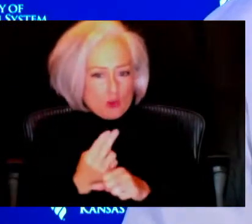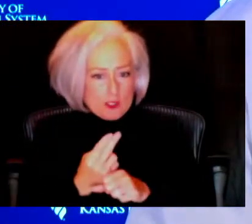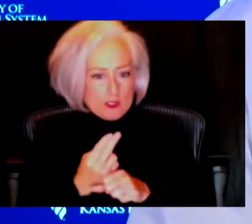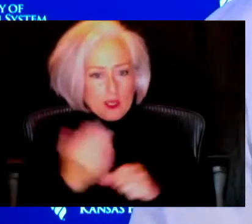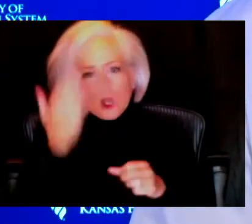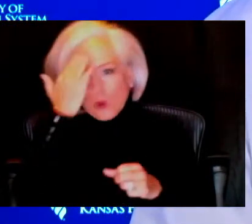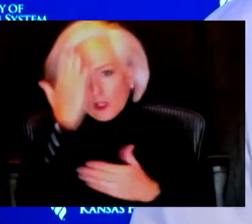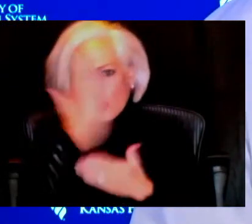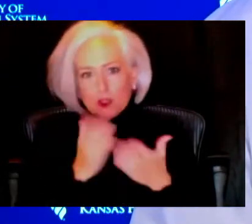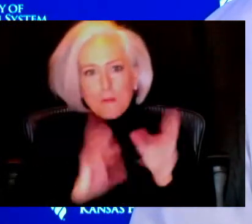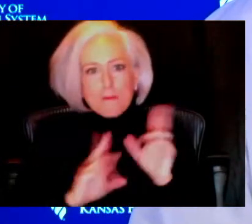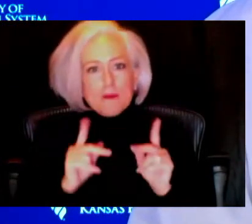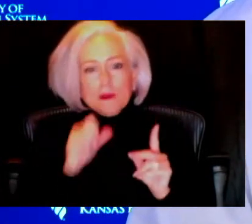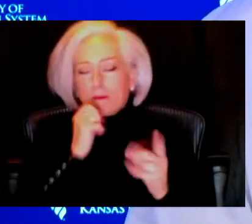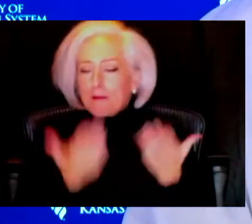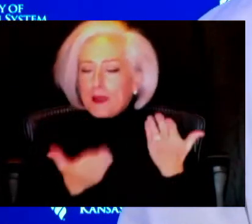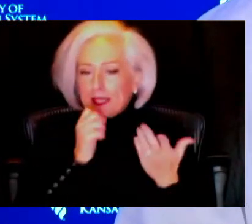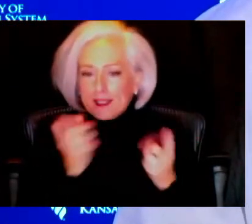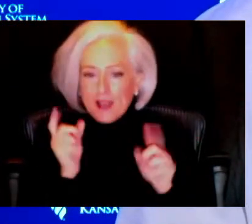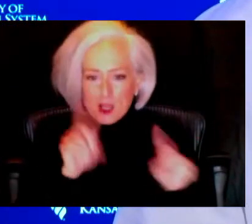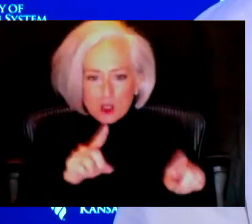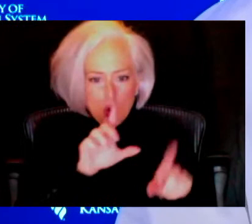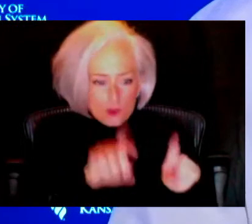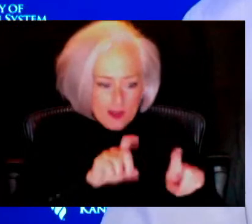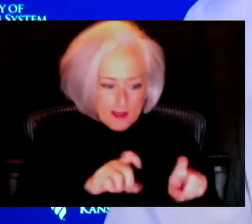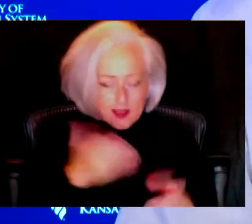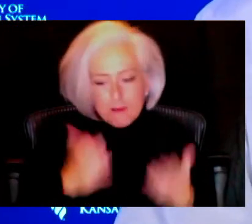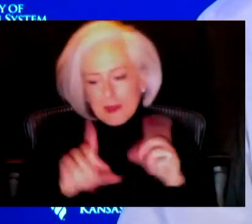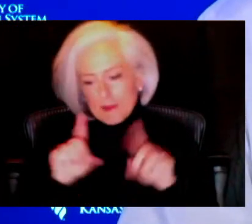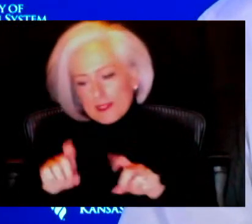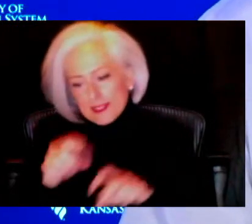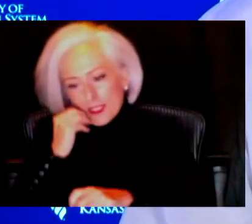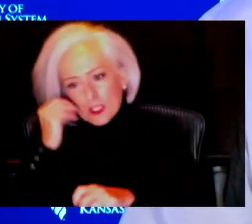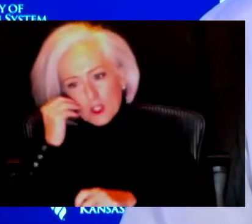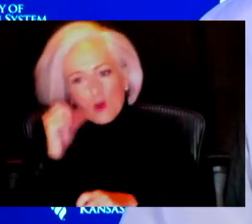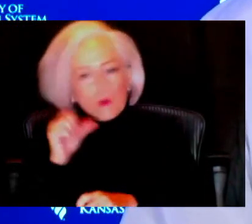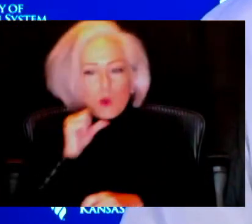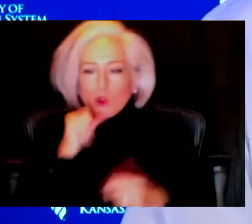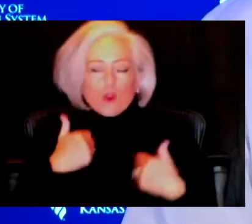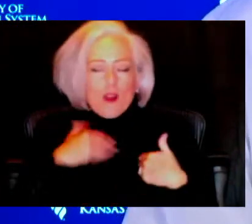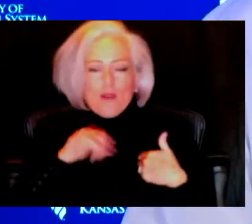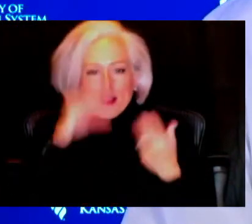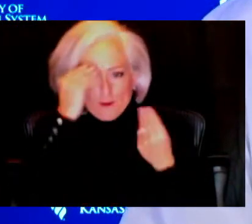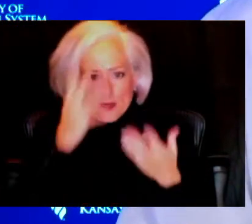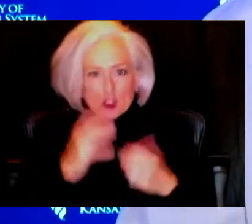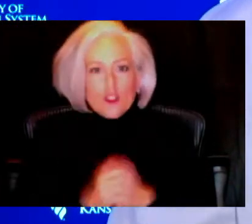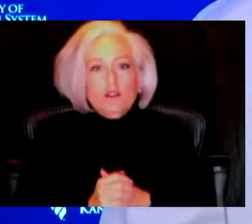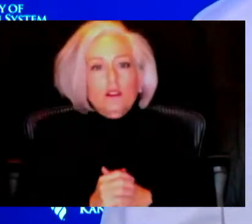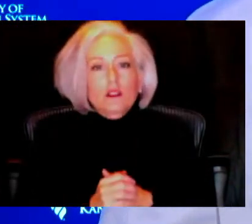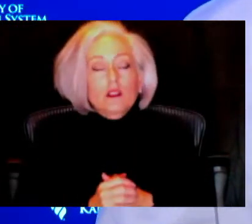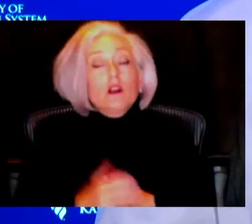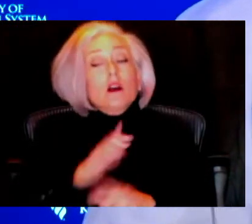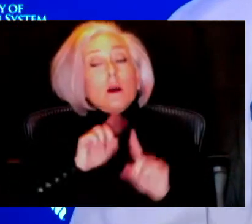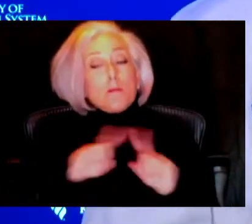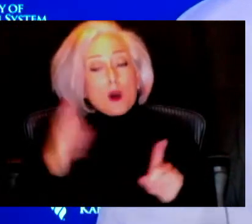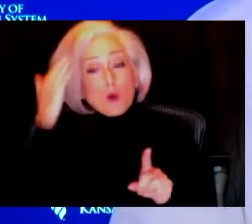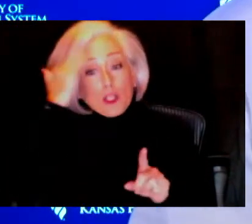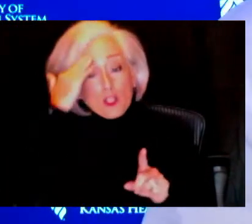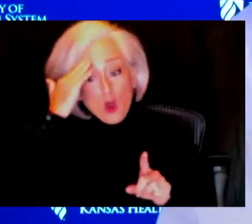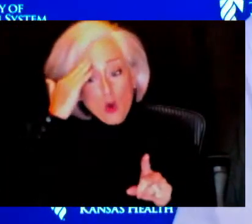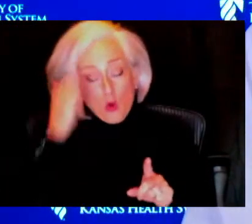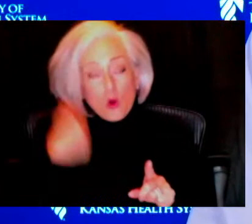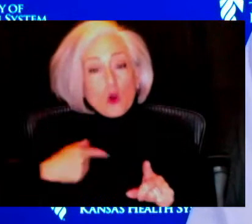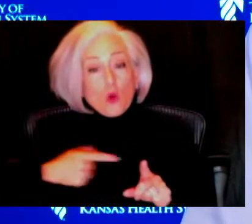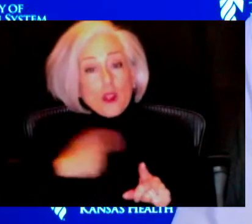get tested. Some people may be testing at home and those things aren't recorded. But we do know and understand that hospitalizations